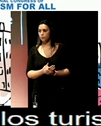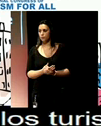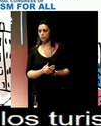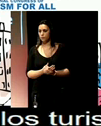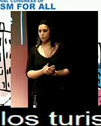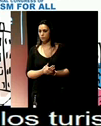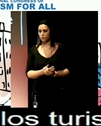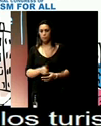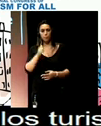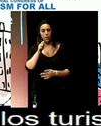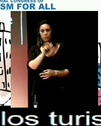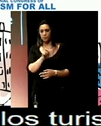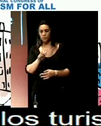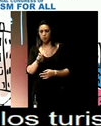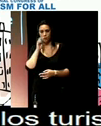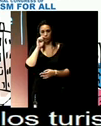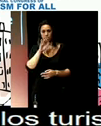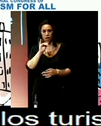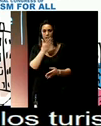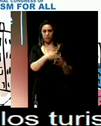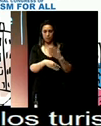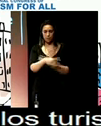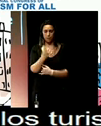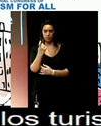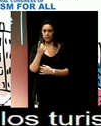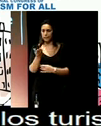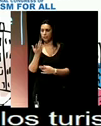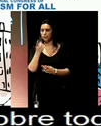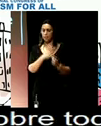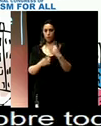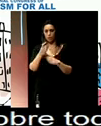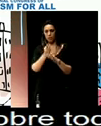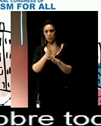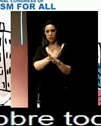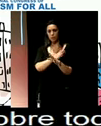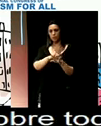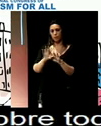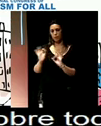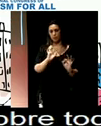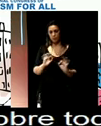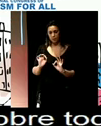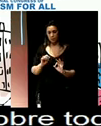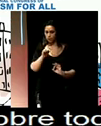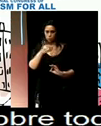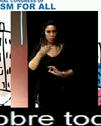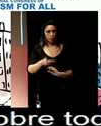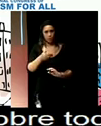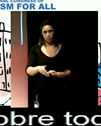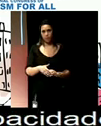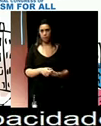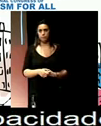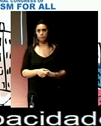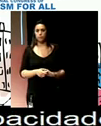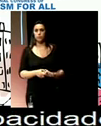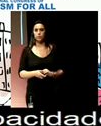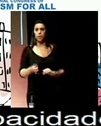this factor is even more relevant. Okay, let's move on to